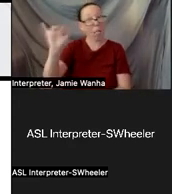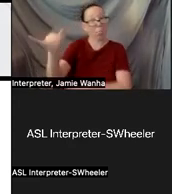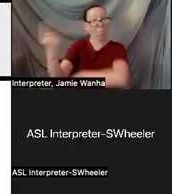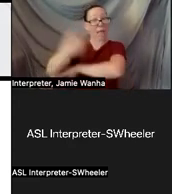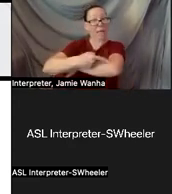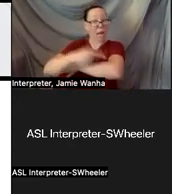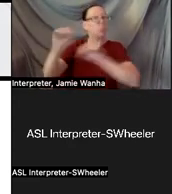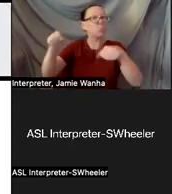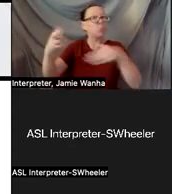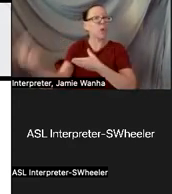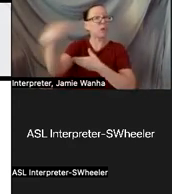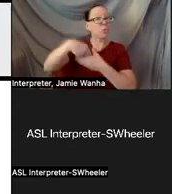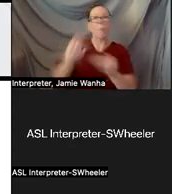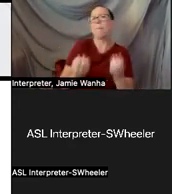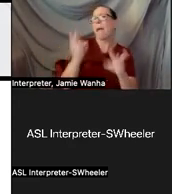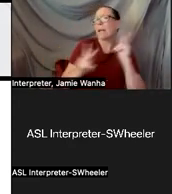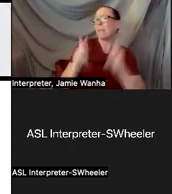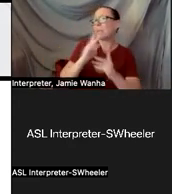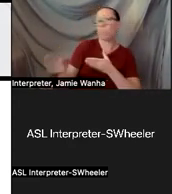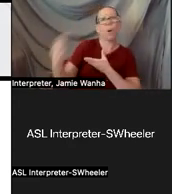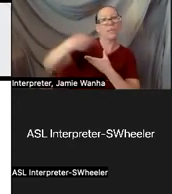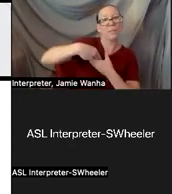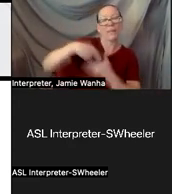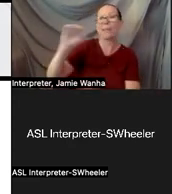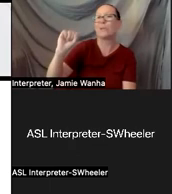of people participating that day. And do go to